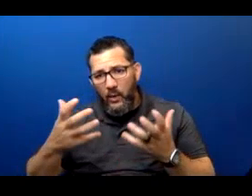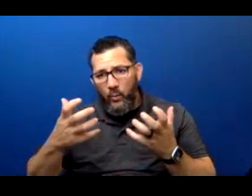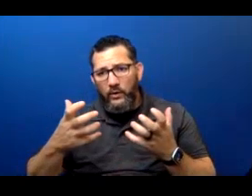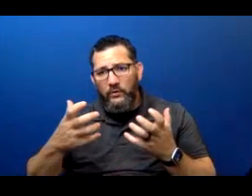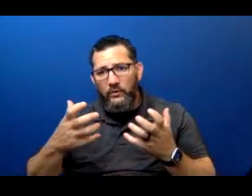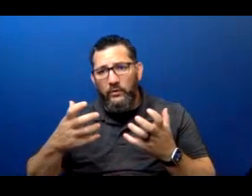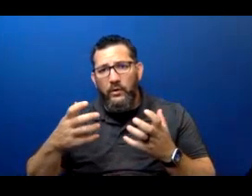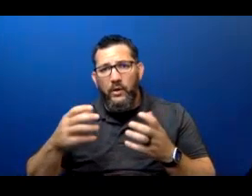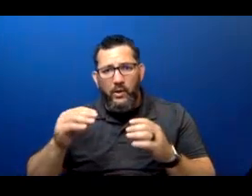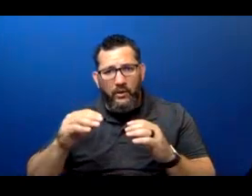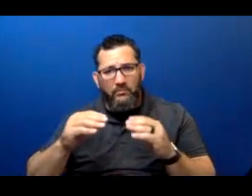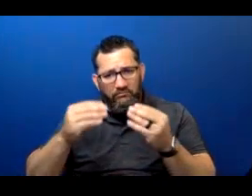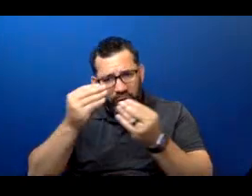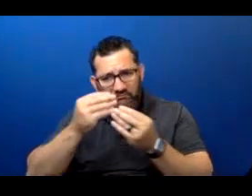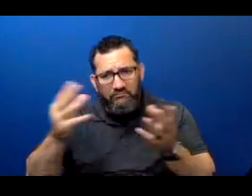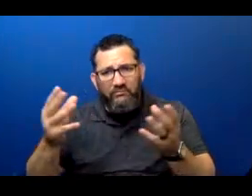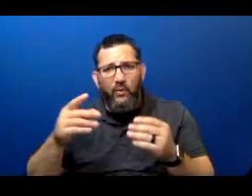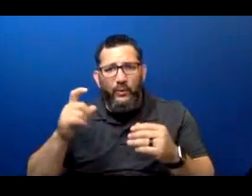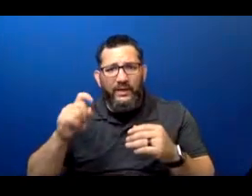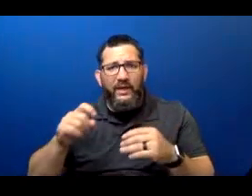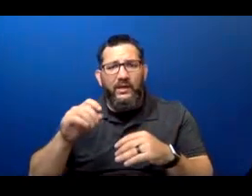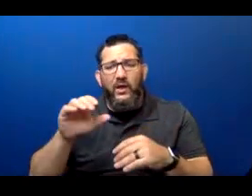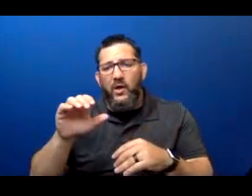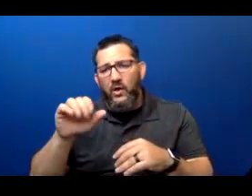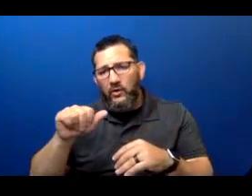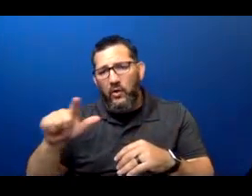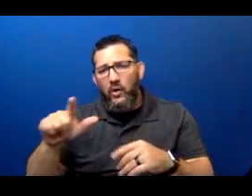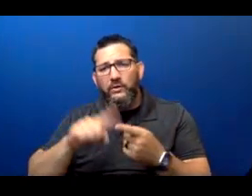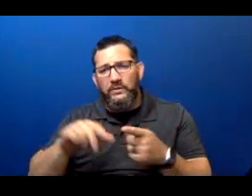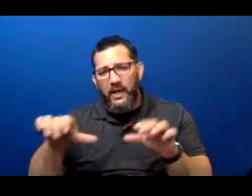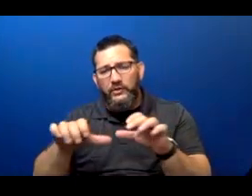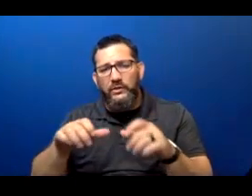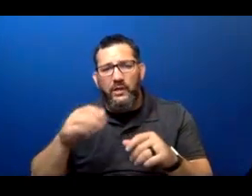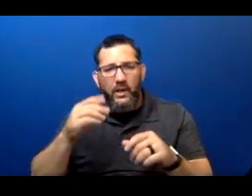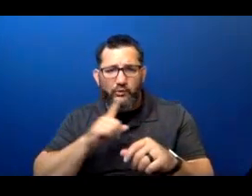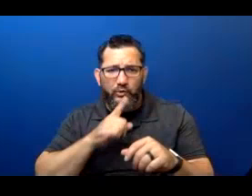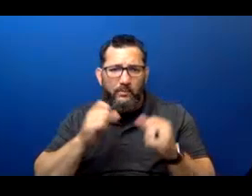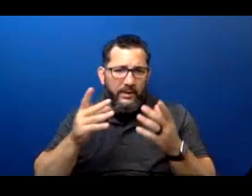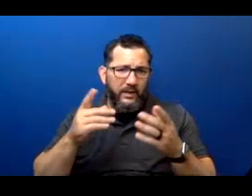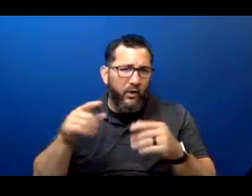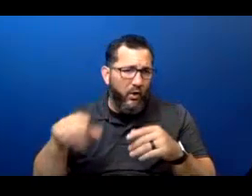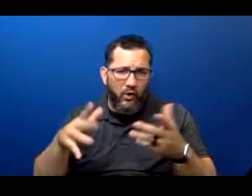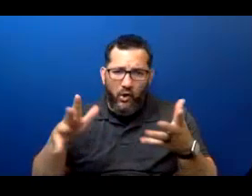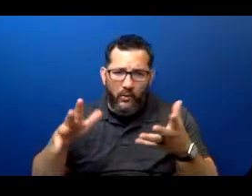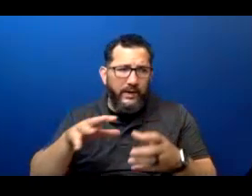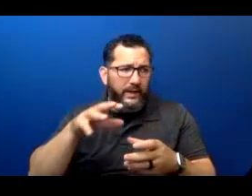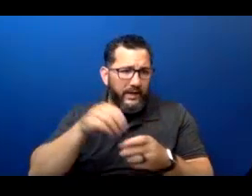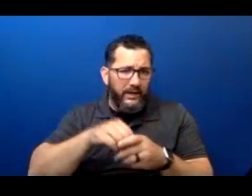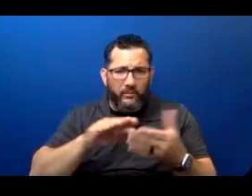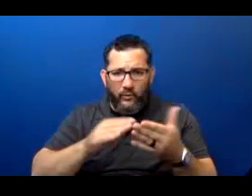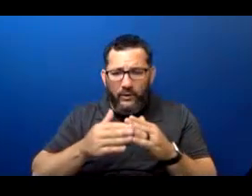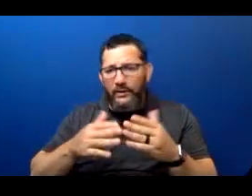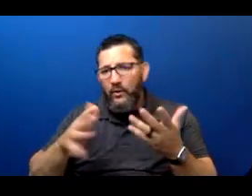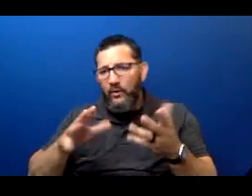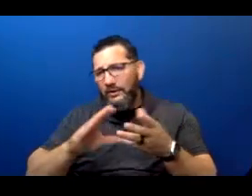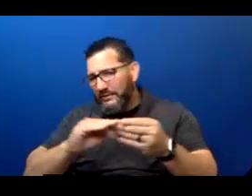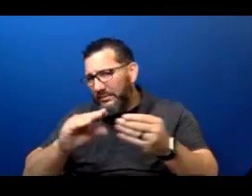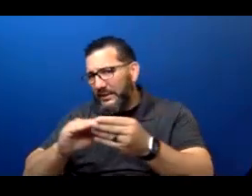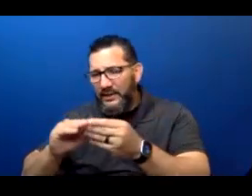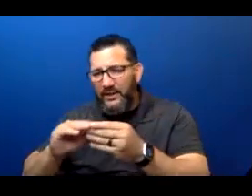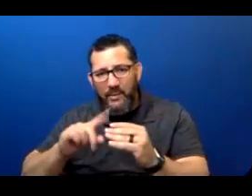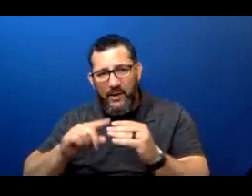to action out there. I'm sure all of our advisory committee members are forces in the community and are speaking on behalf of NOMHE in ways that are